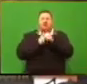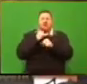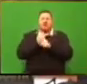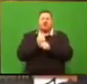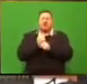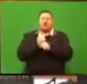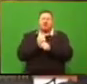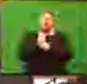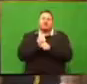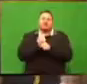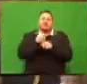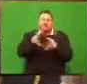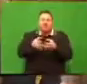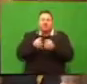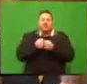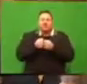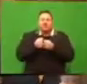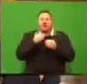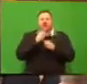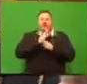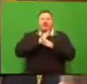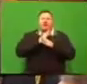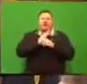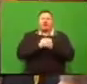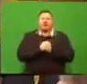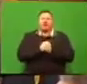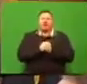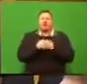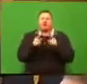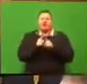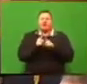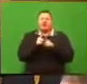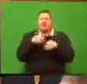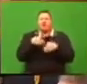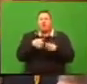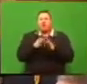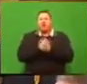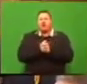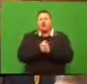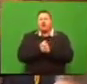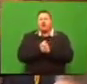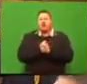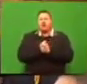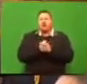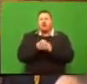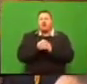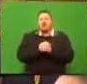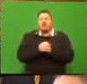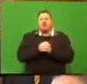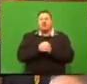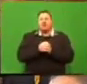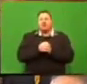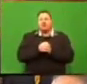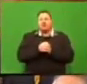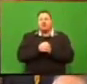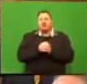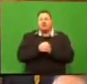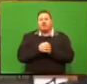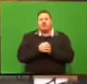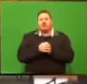denial. In a similar vein, President Luthuli of the